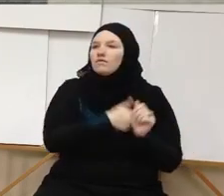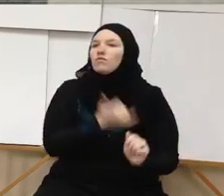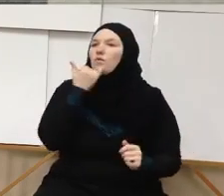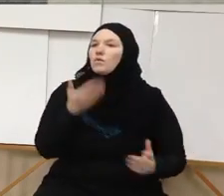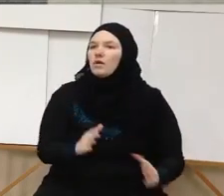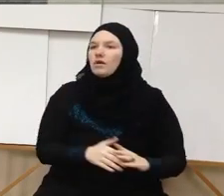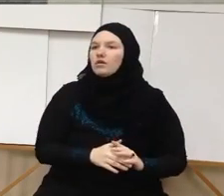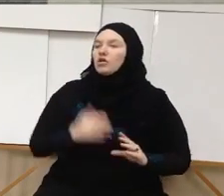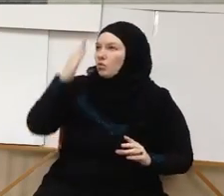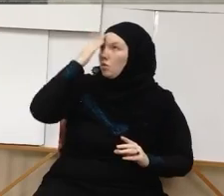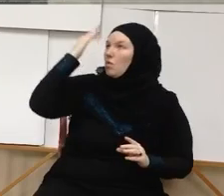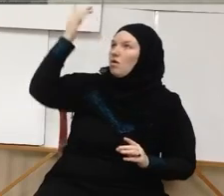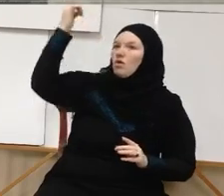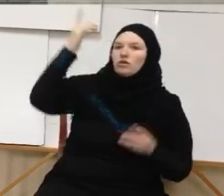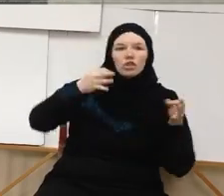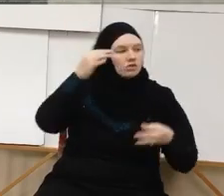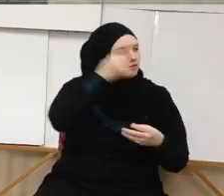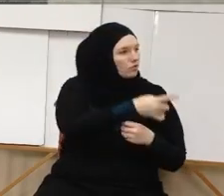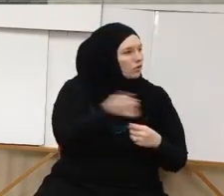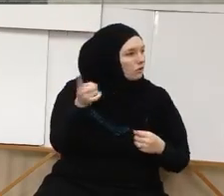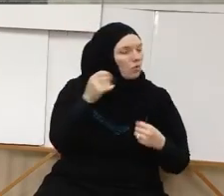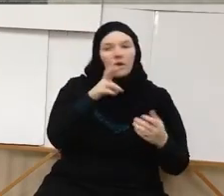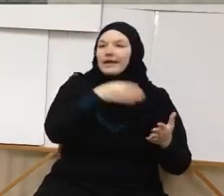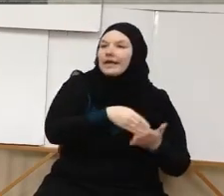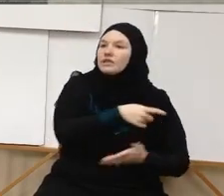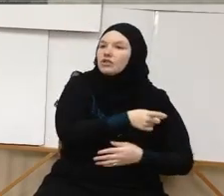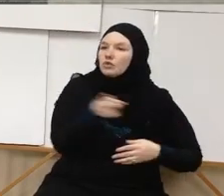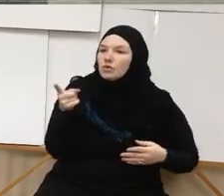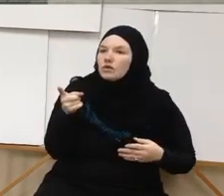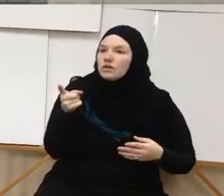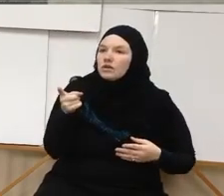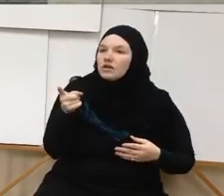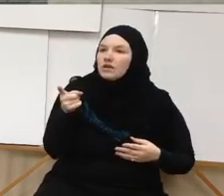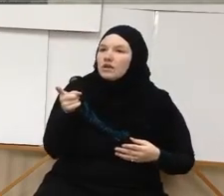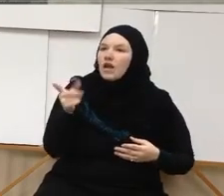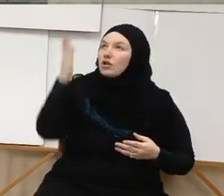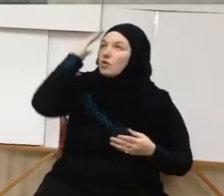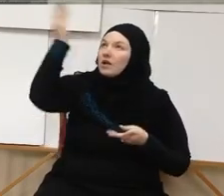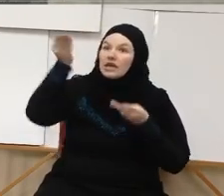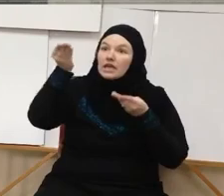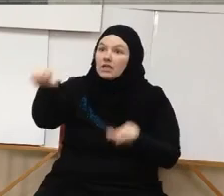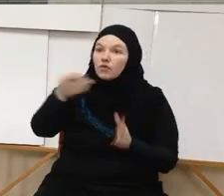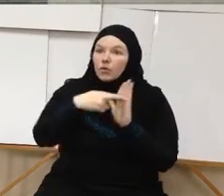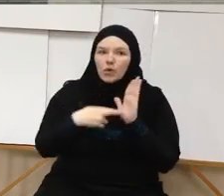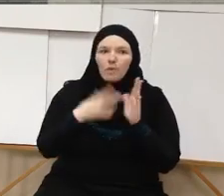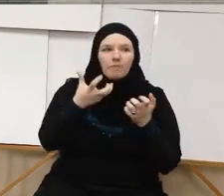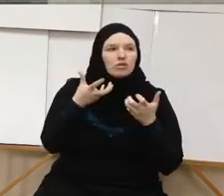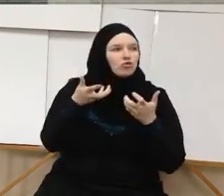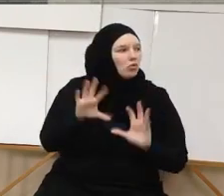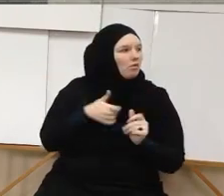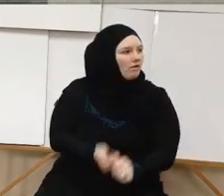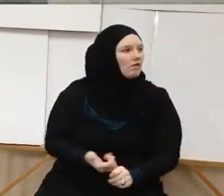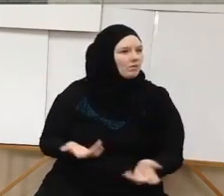you know what Allah judges for you or against you, and you want to go against it. What kind of respect is